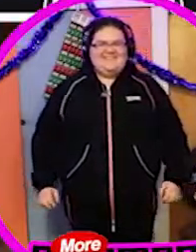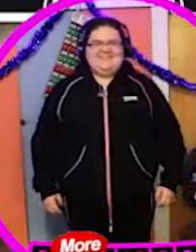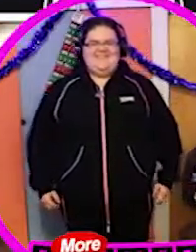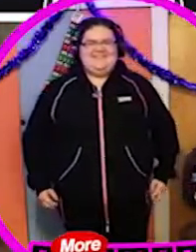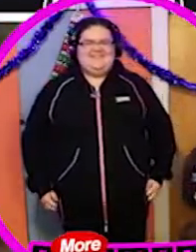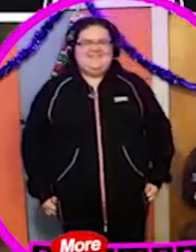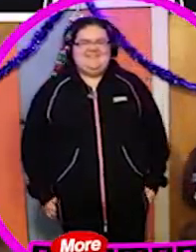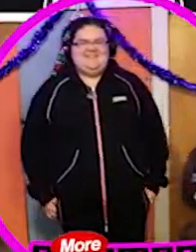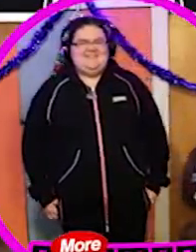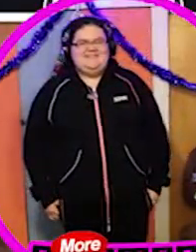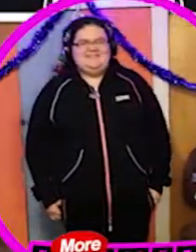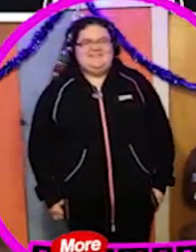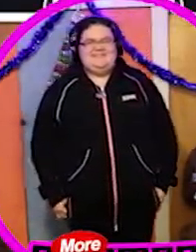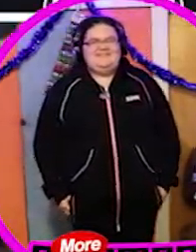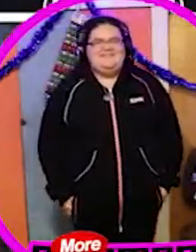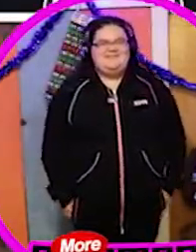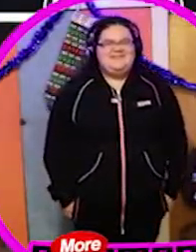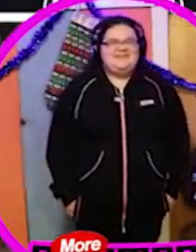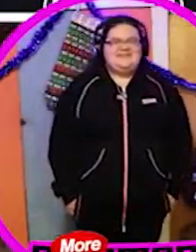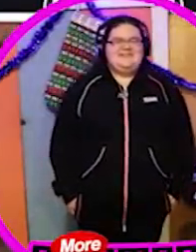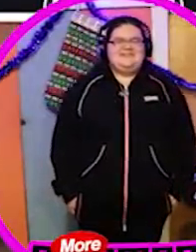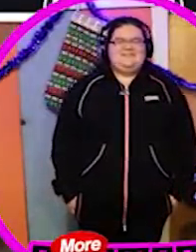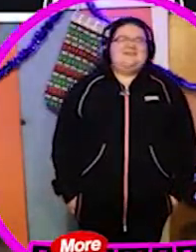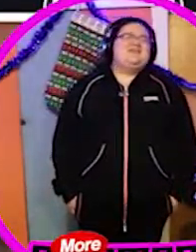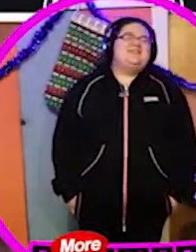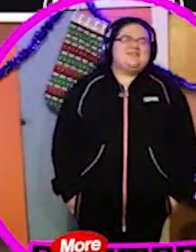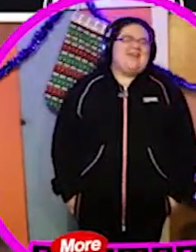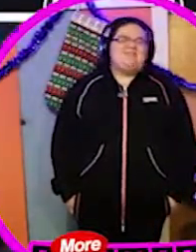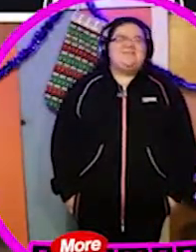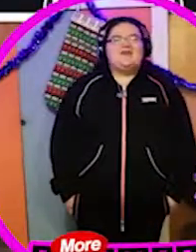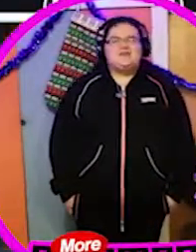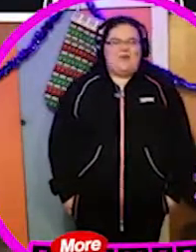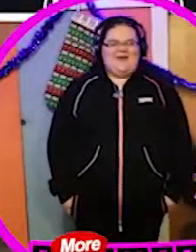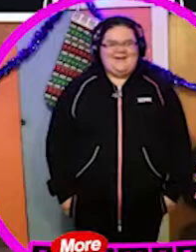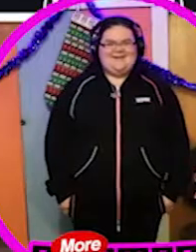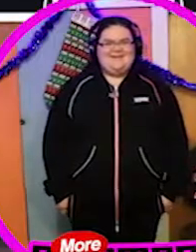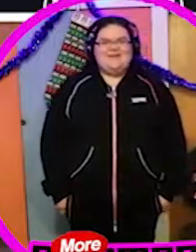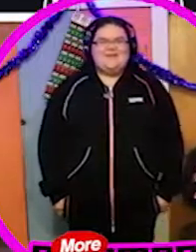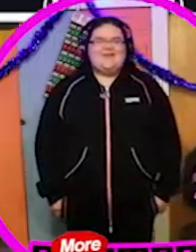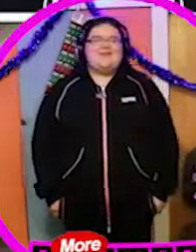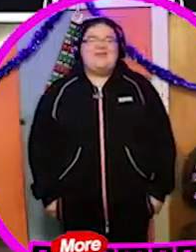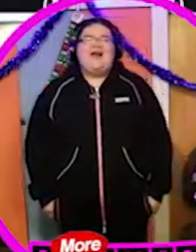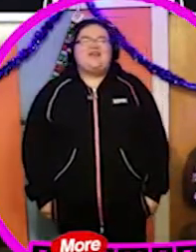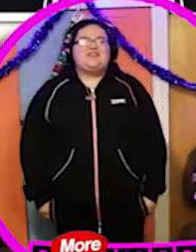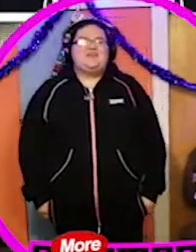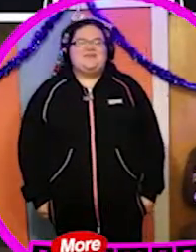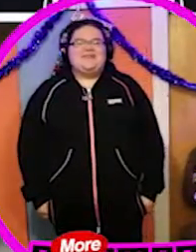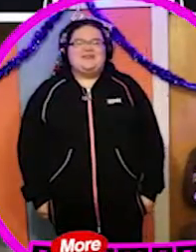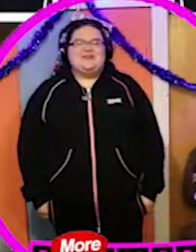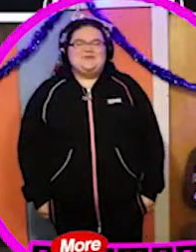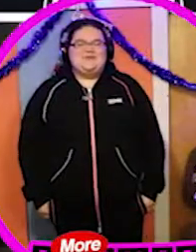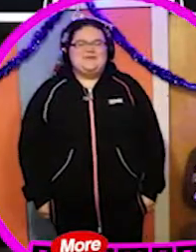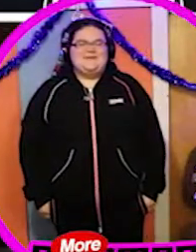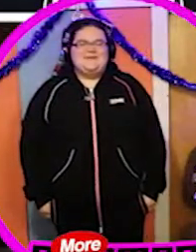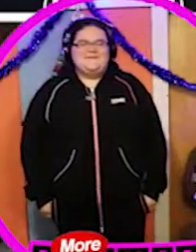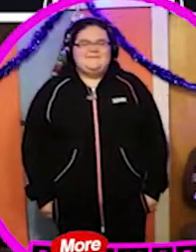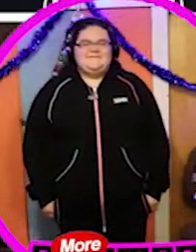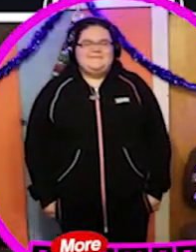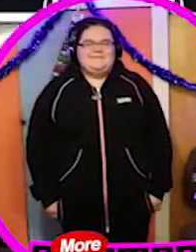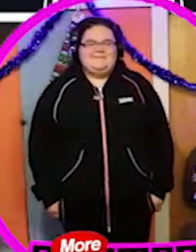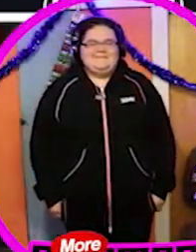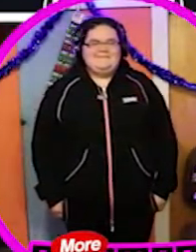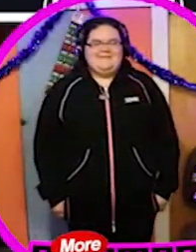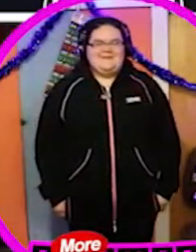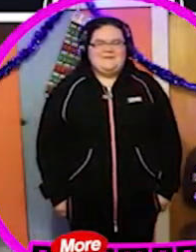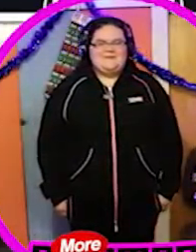why would you push anyone off? Like, we're all in this together. Like, that's because it's a game. That's why. I'm trying to push him off. Because it's not actually really you. Hey, Toby's coming. Toby,